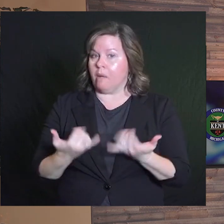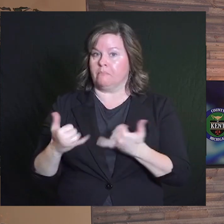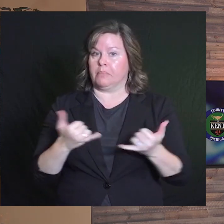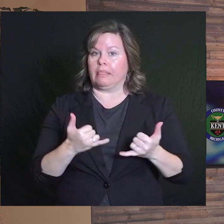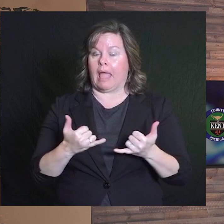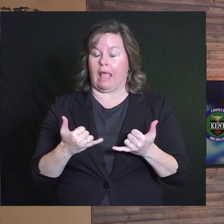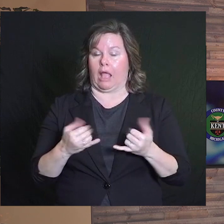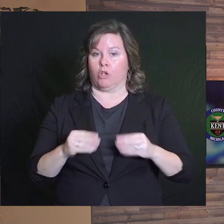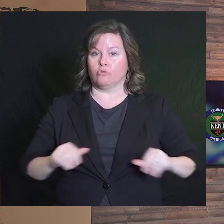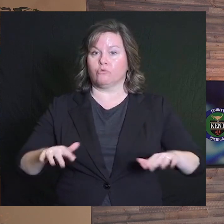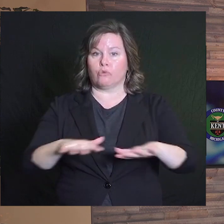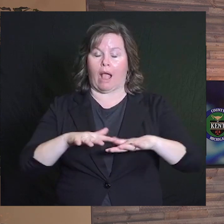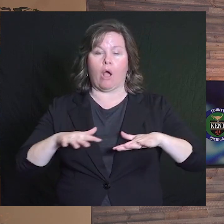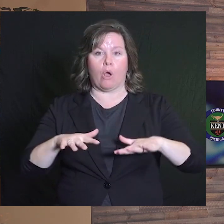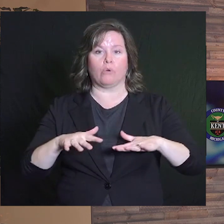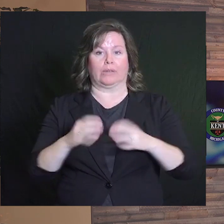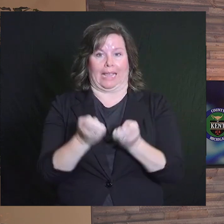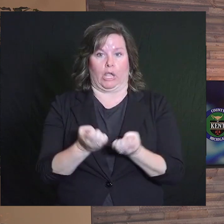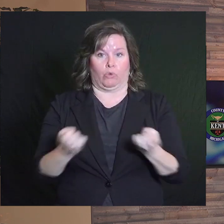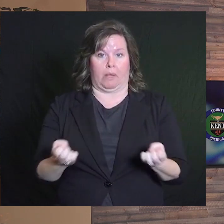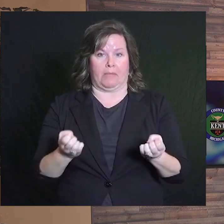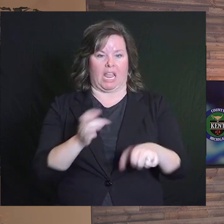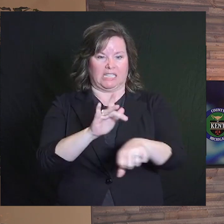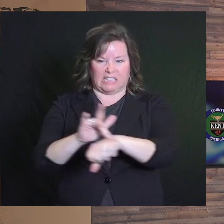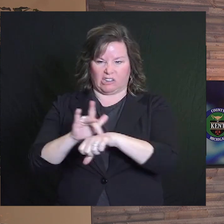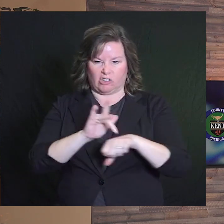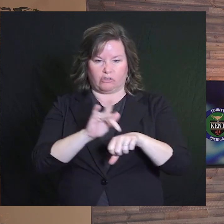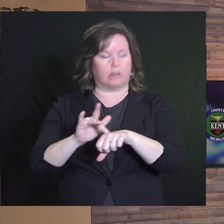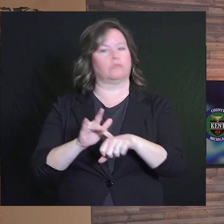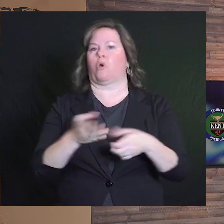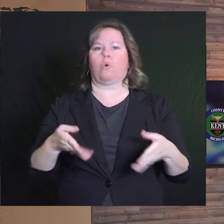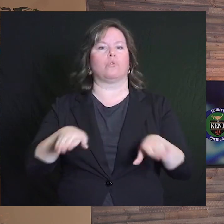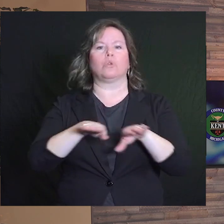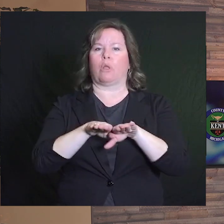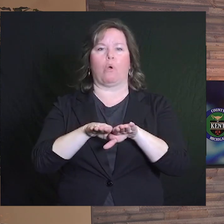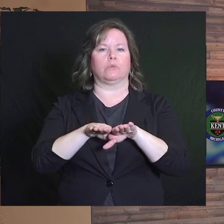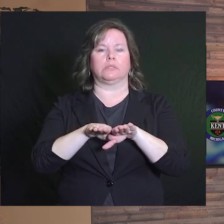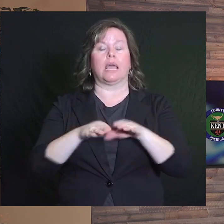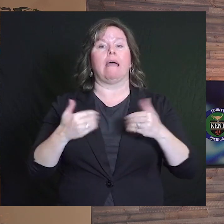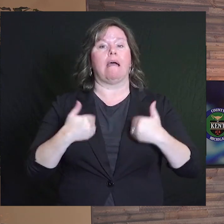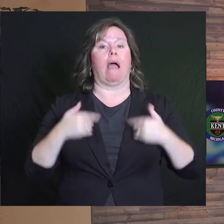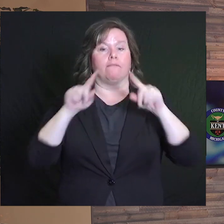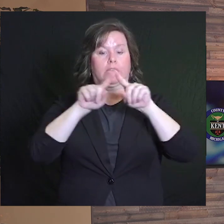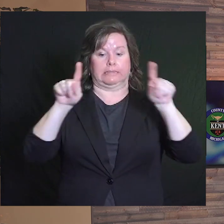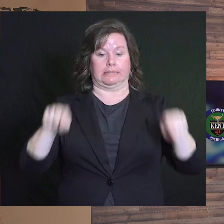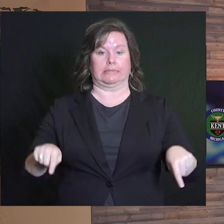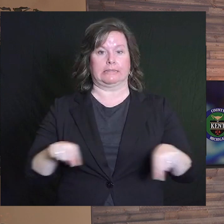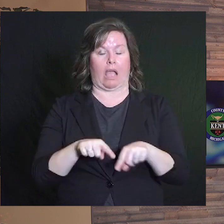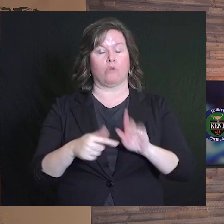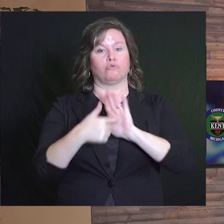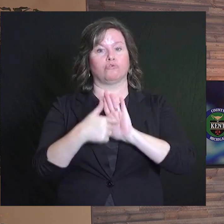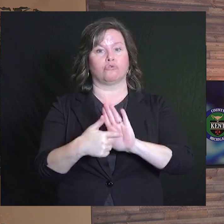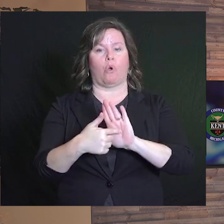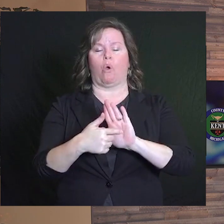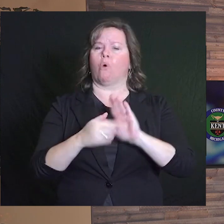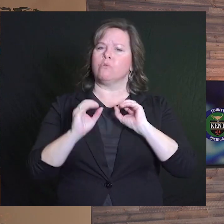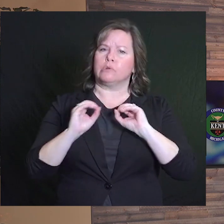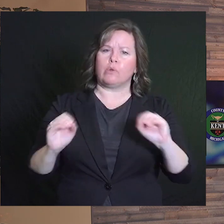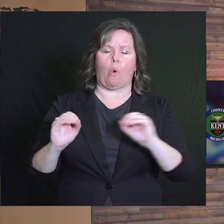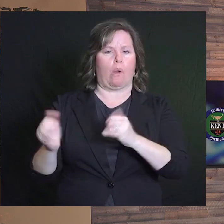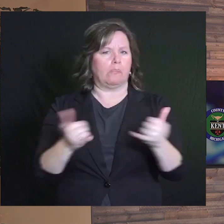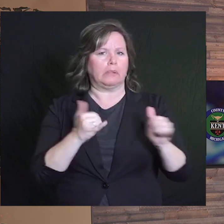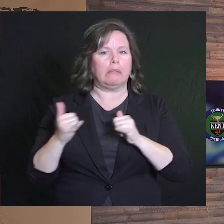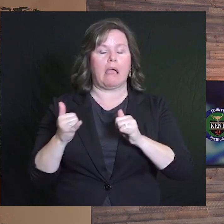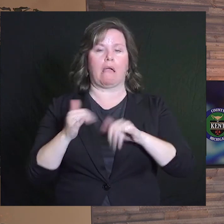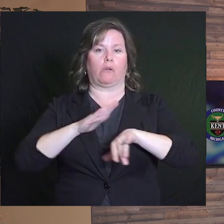be closed, and signs should be up so that people know that kids really shouldn't be playing on equipment at this time. It's too